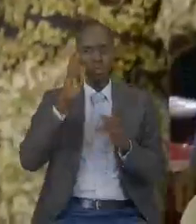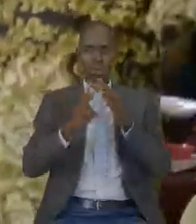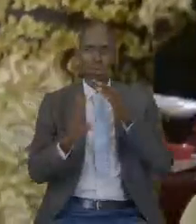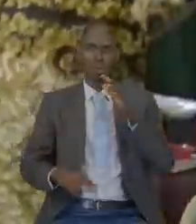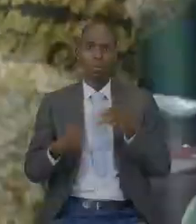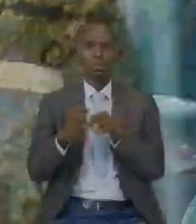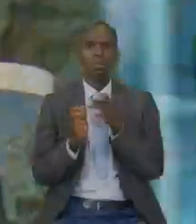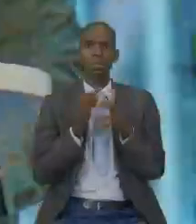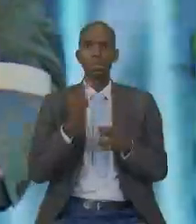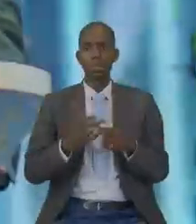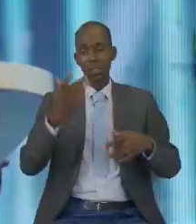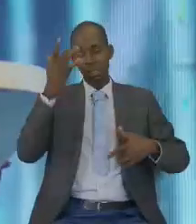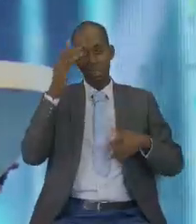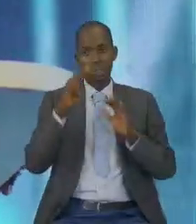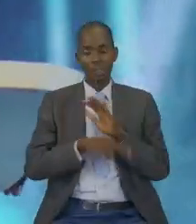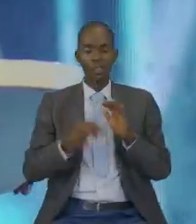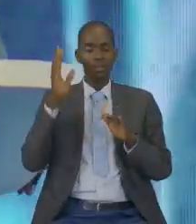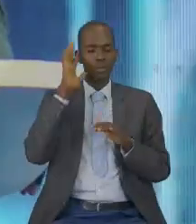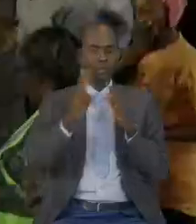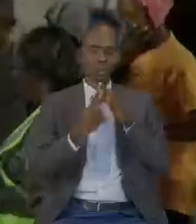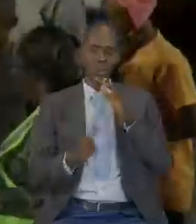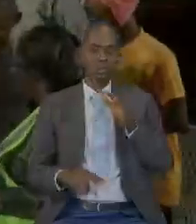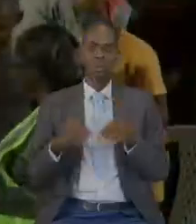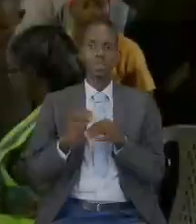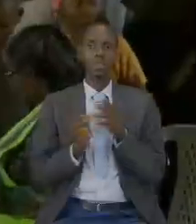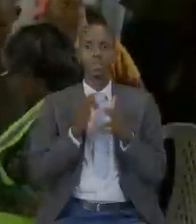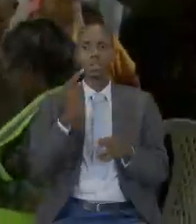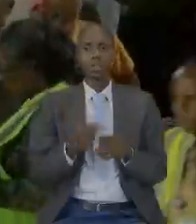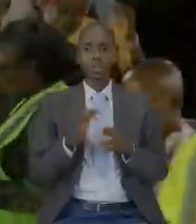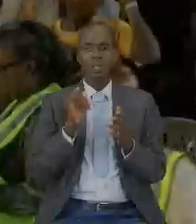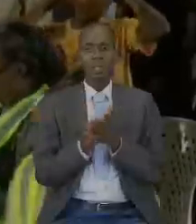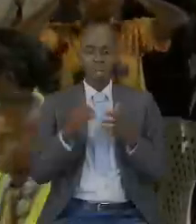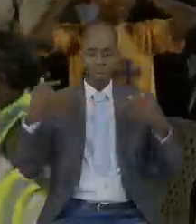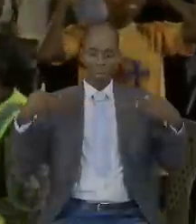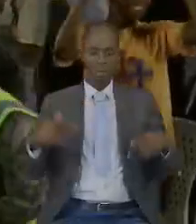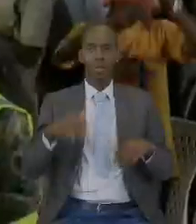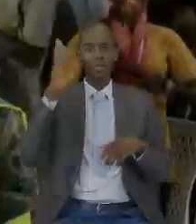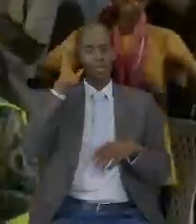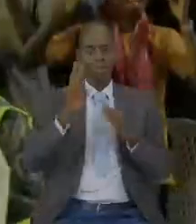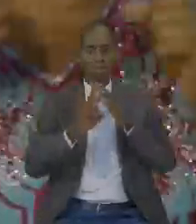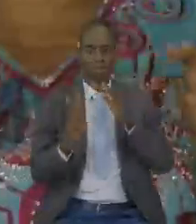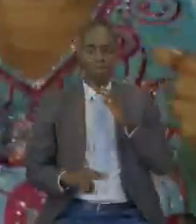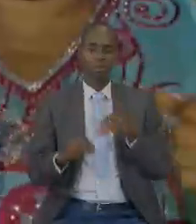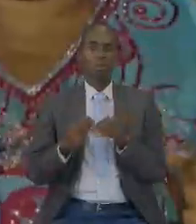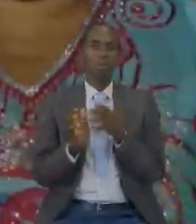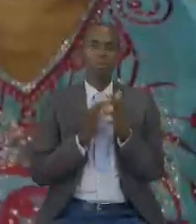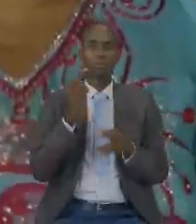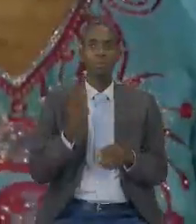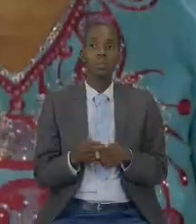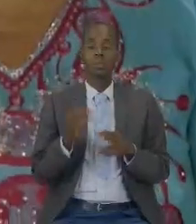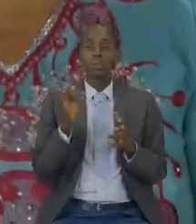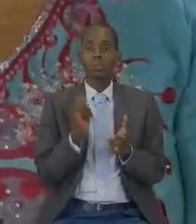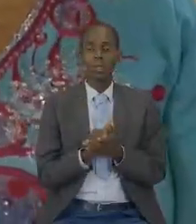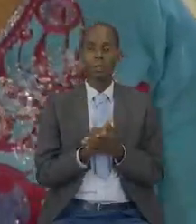Sickness will disappear. That pain will disappear. That